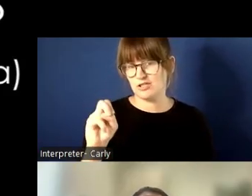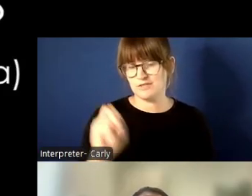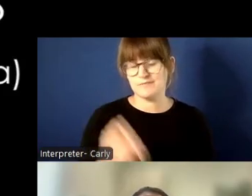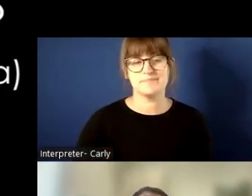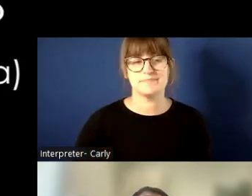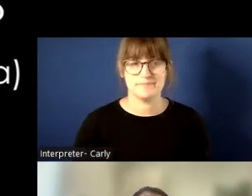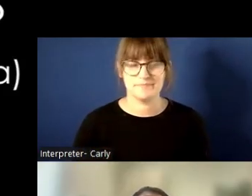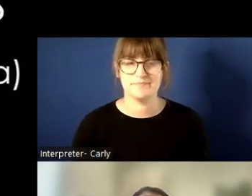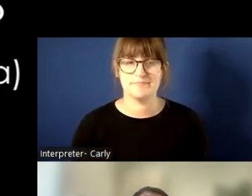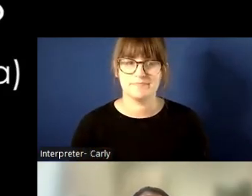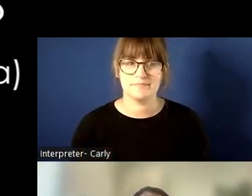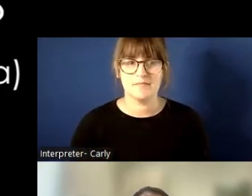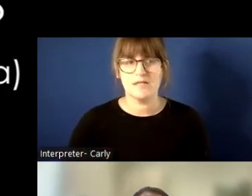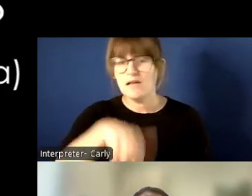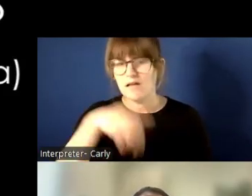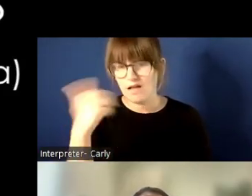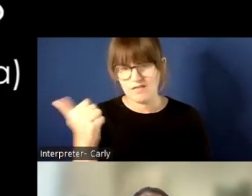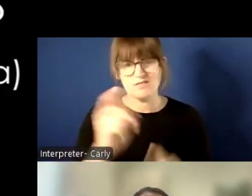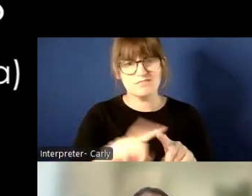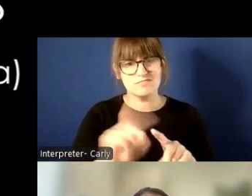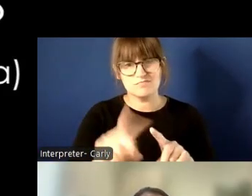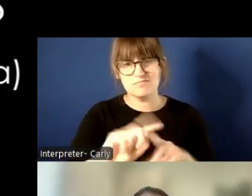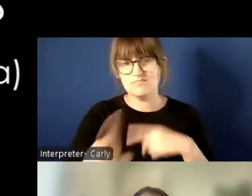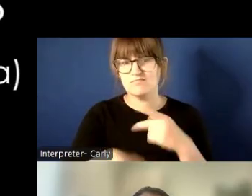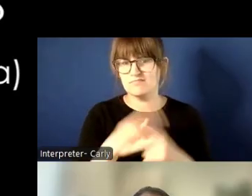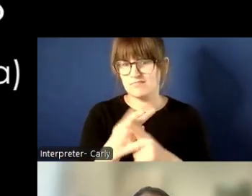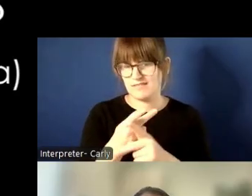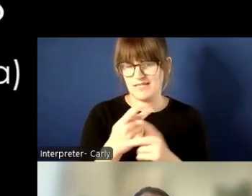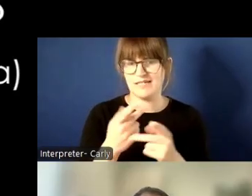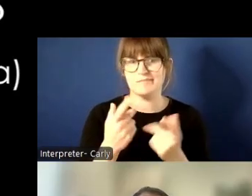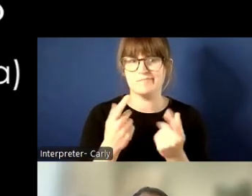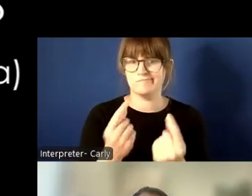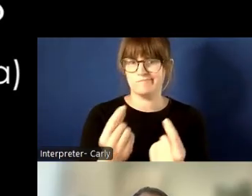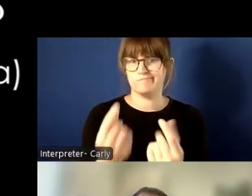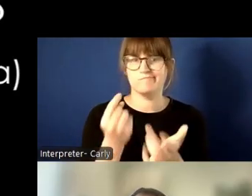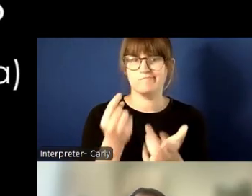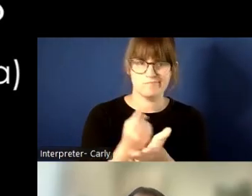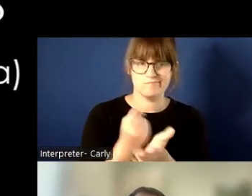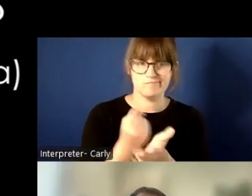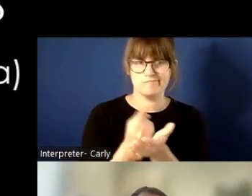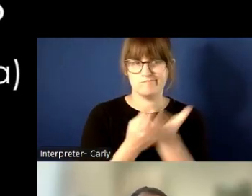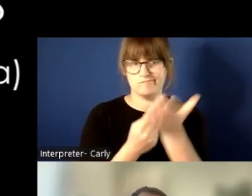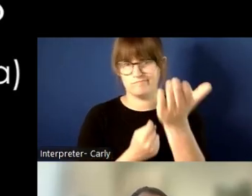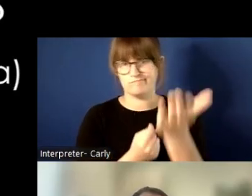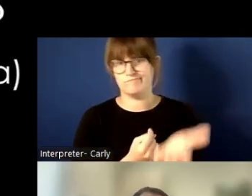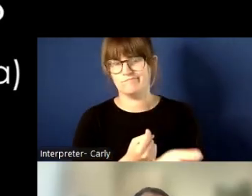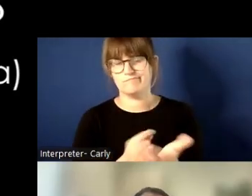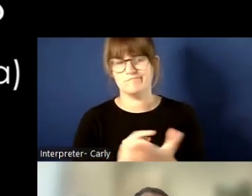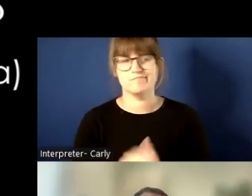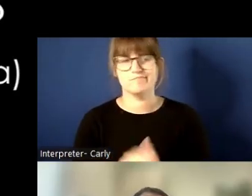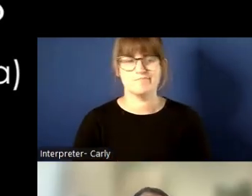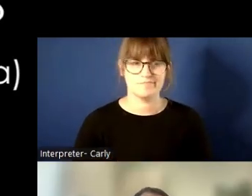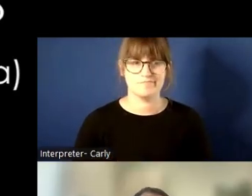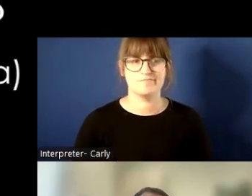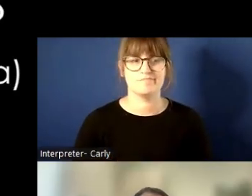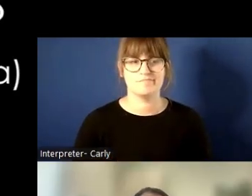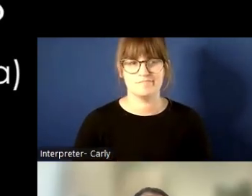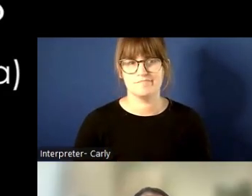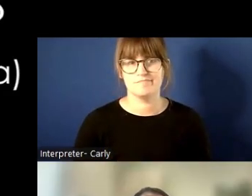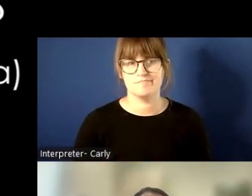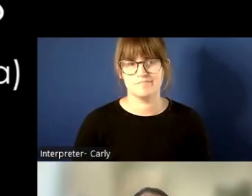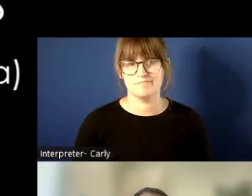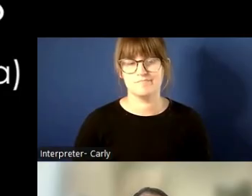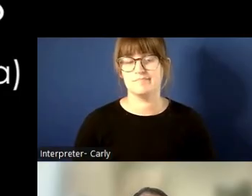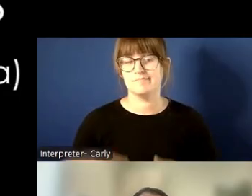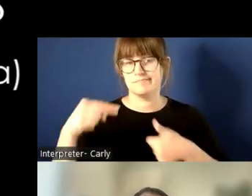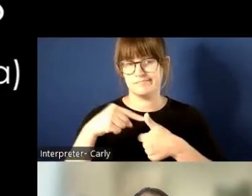of other procedural treatments we do in dermatology that are different than just surgery procedures. So we'll often use